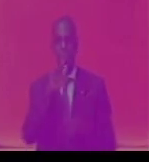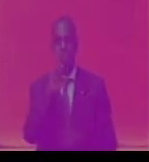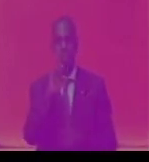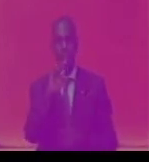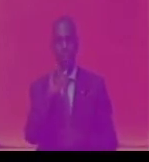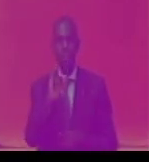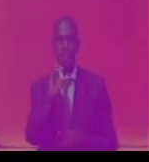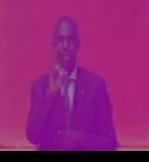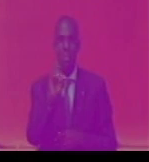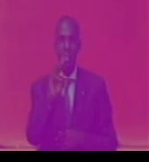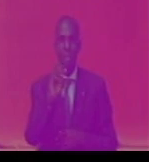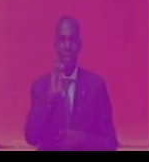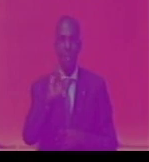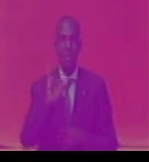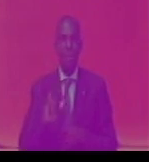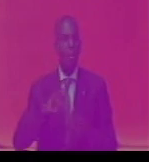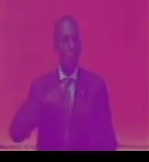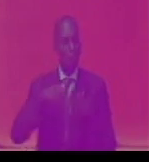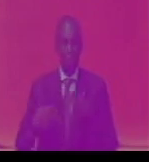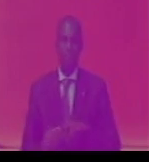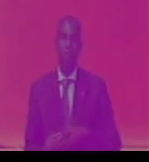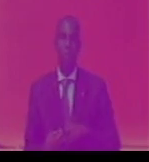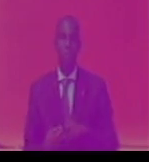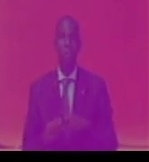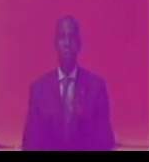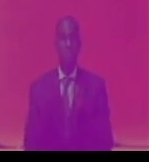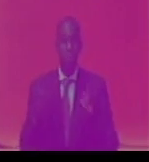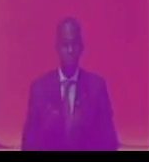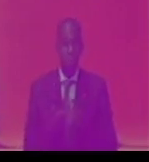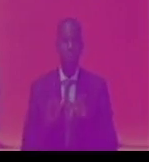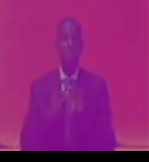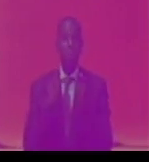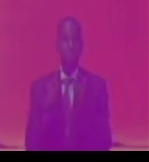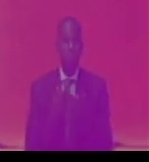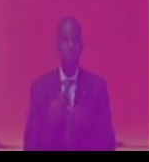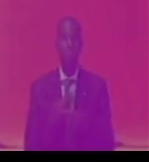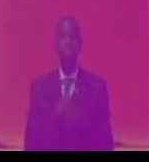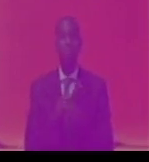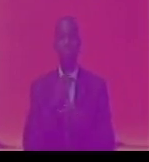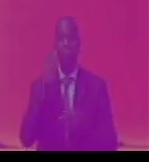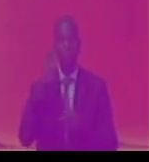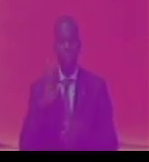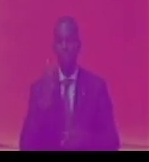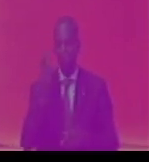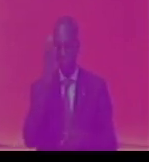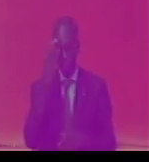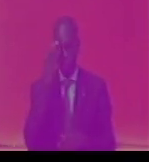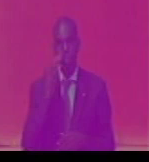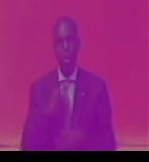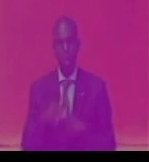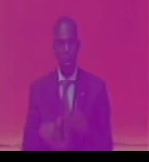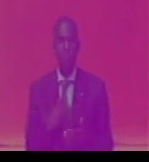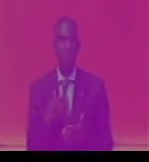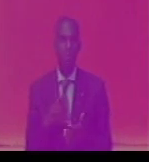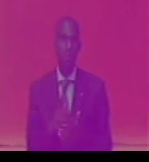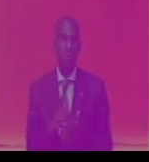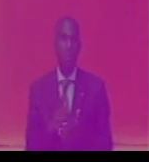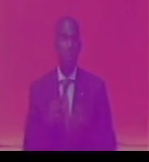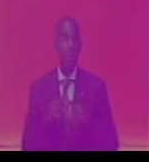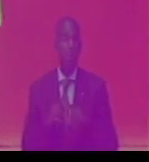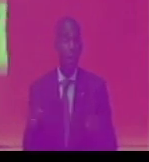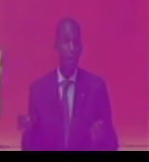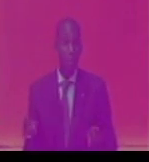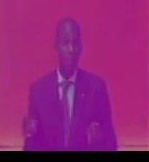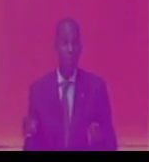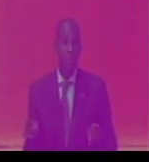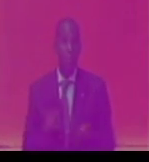I have inflammatory of the right kidney. It was trouble. My district, they know. My pastors, my group pastor, my arrow,